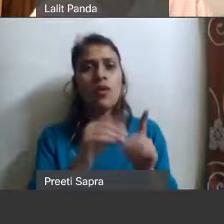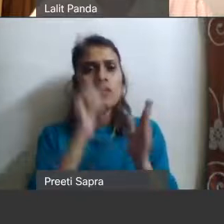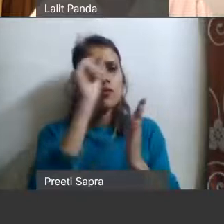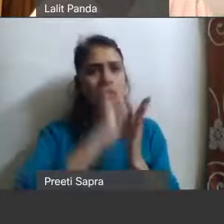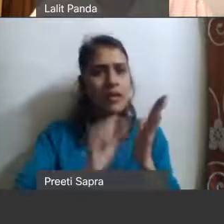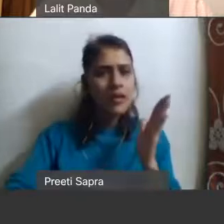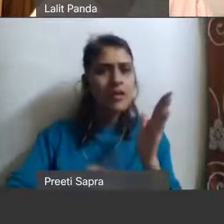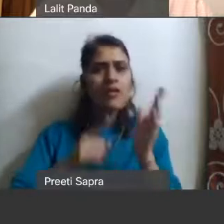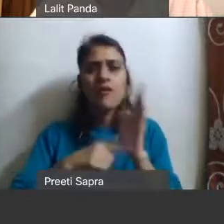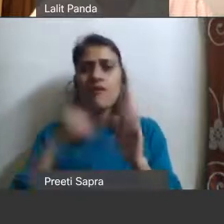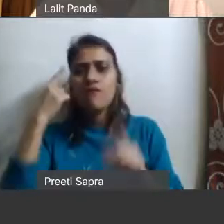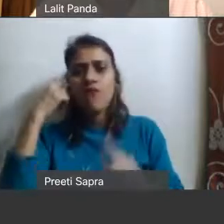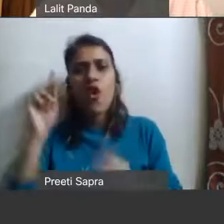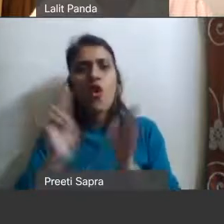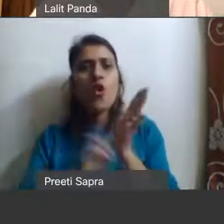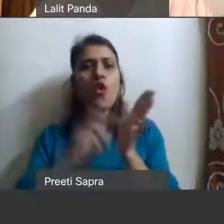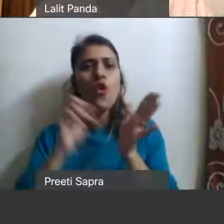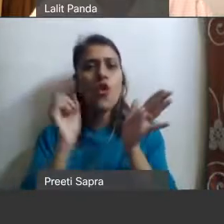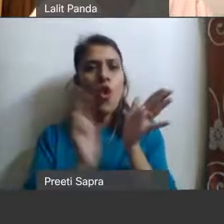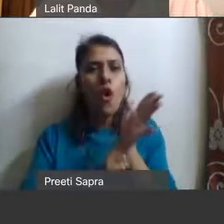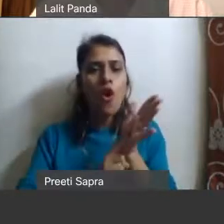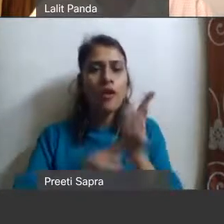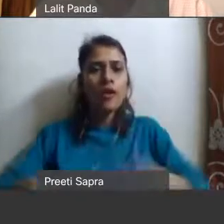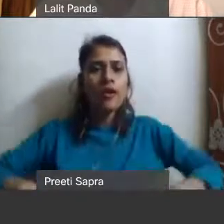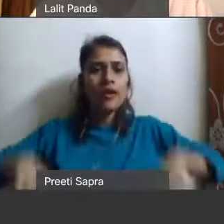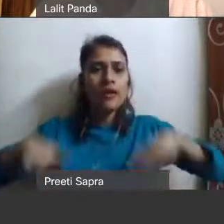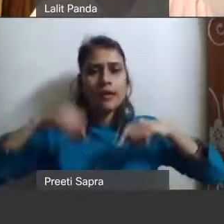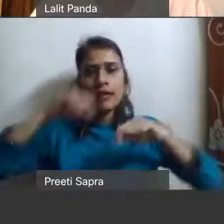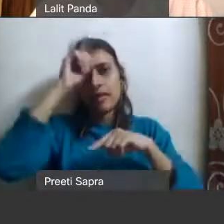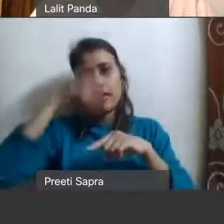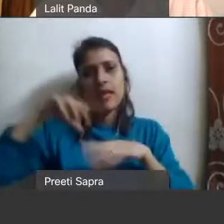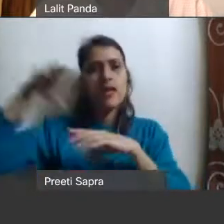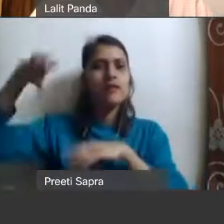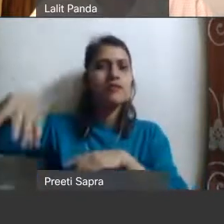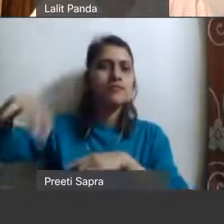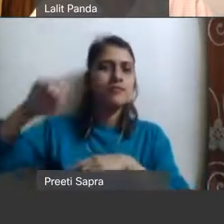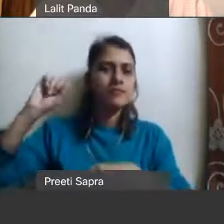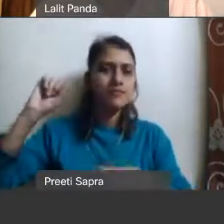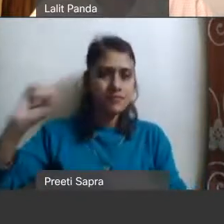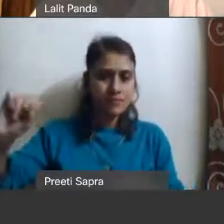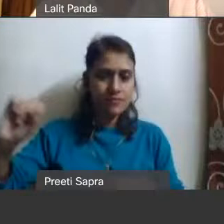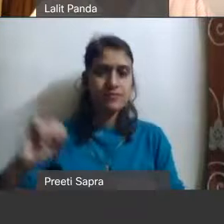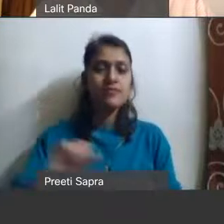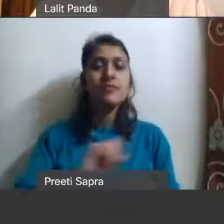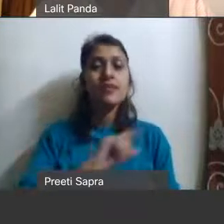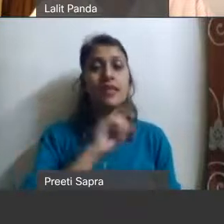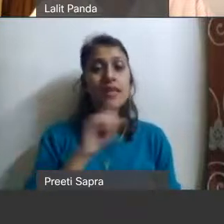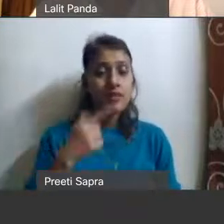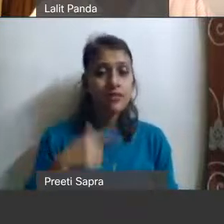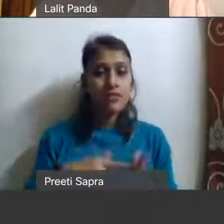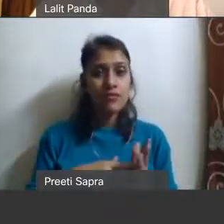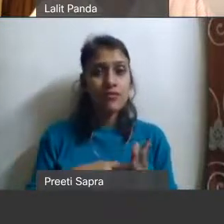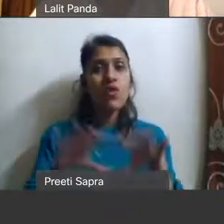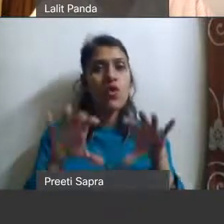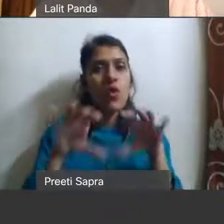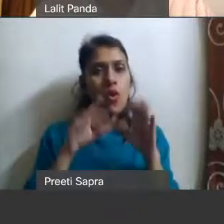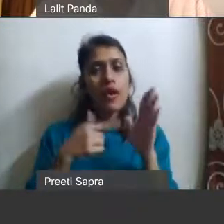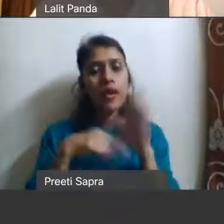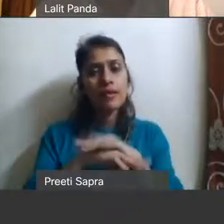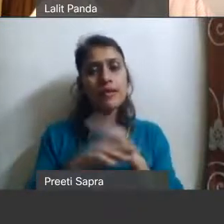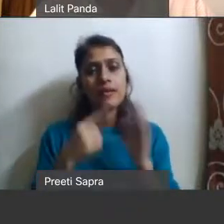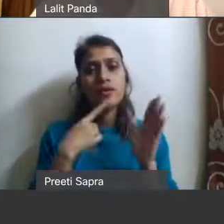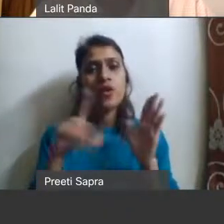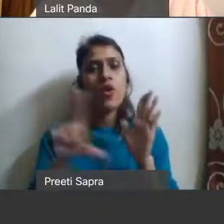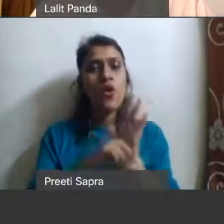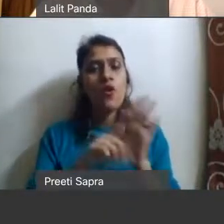for non-citizens. Again, what Tulasi pointed out, the fact that if persecution is something that the government